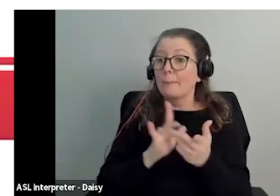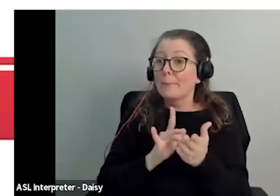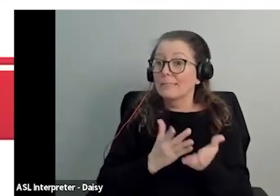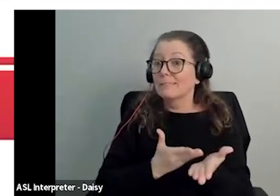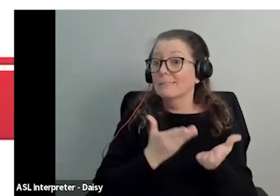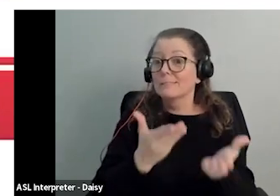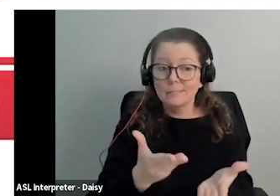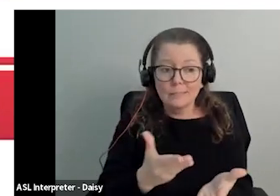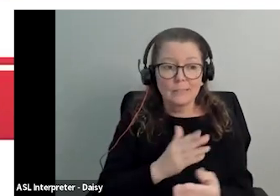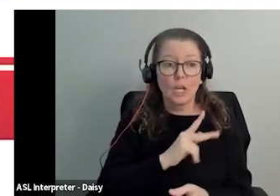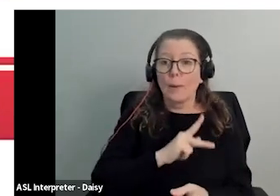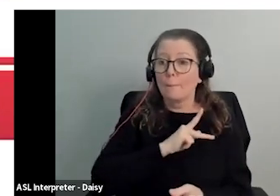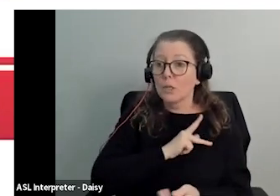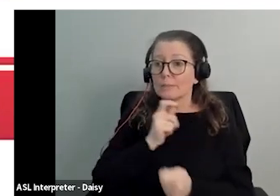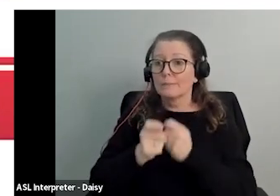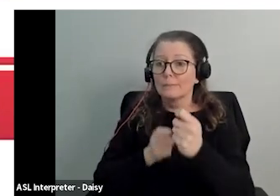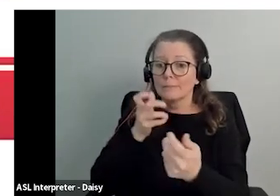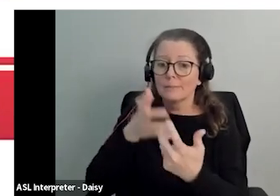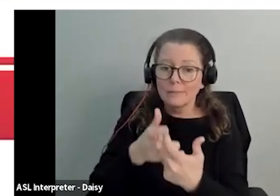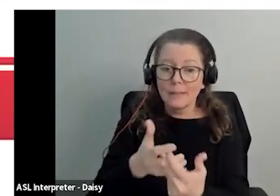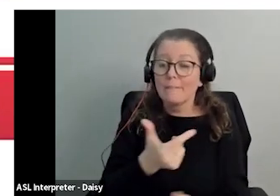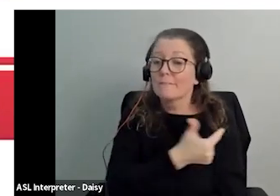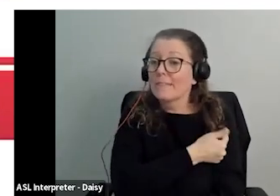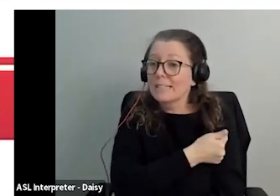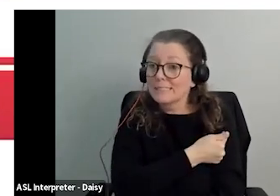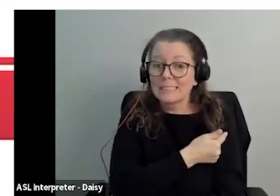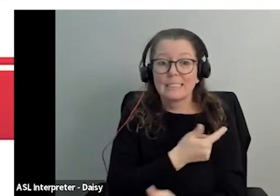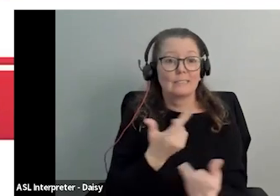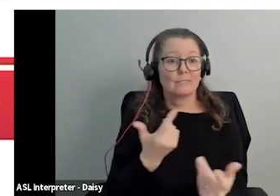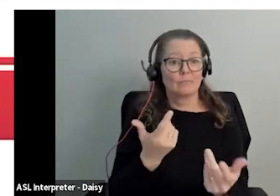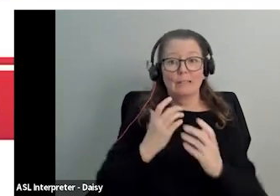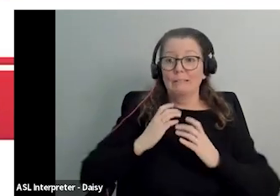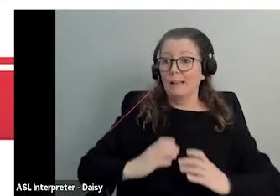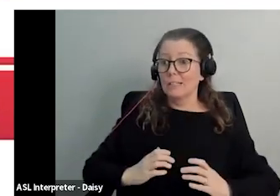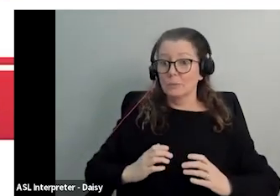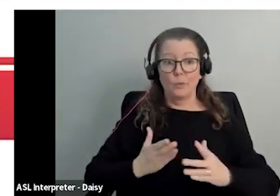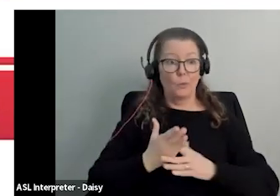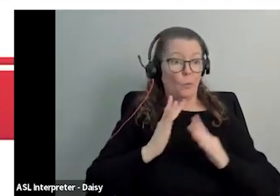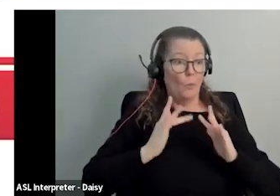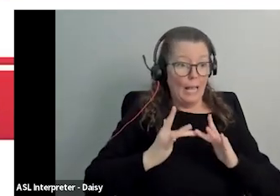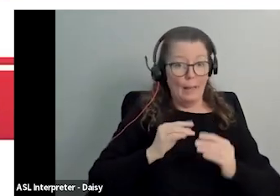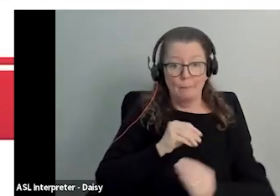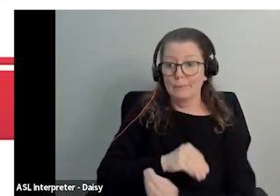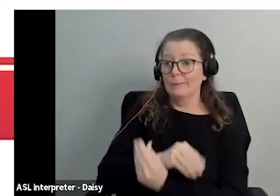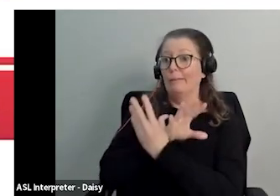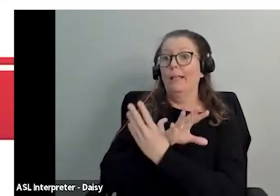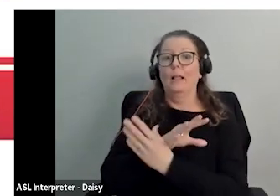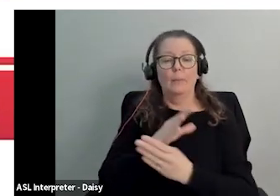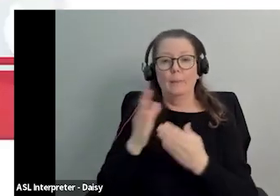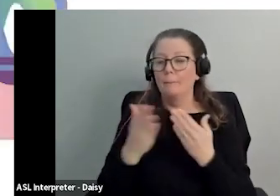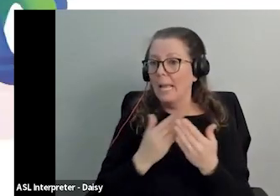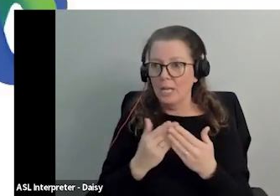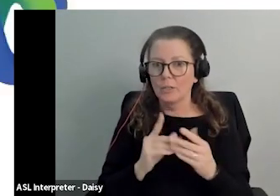systems, vaccine management, and basic customer engagement, whether it be web, video, telehealth, or even patient